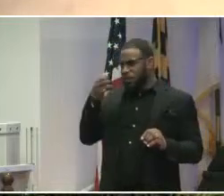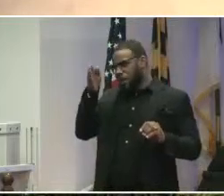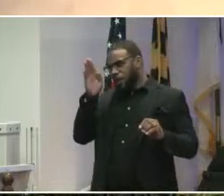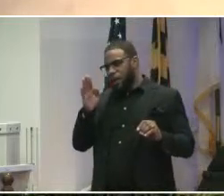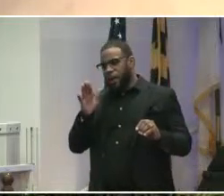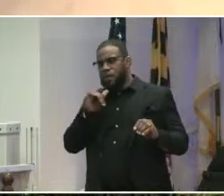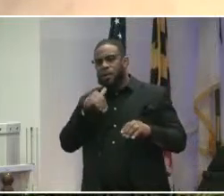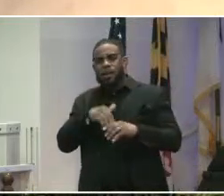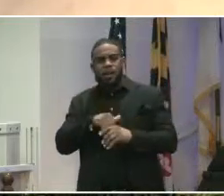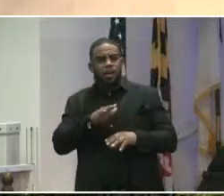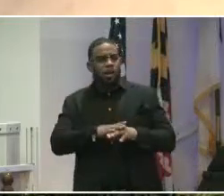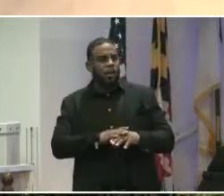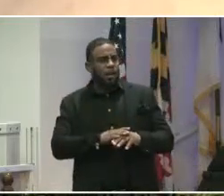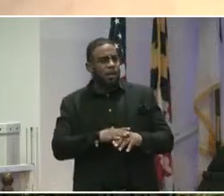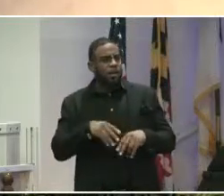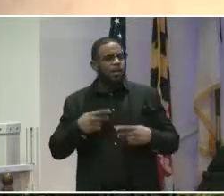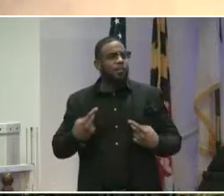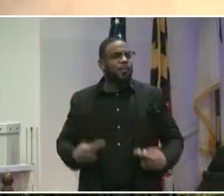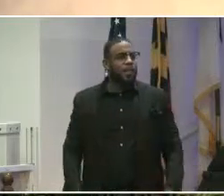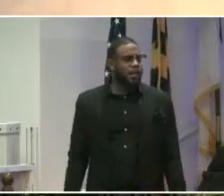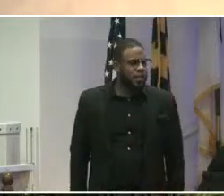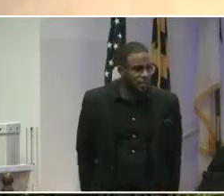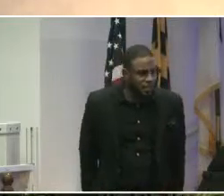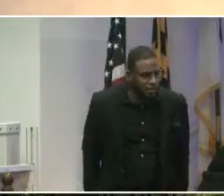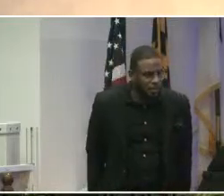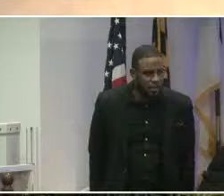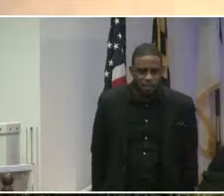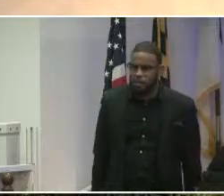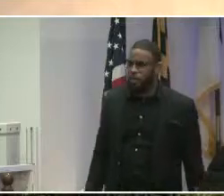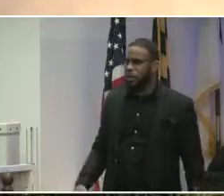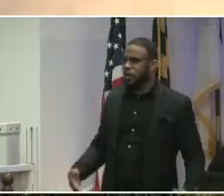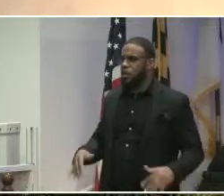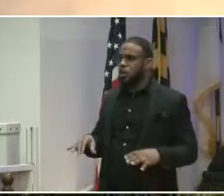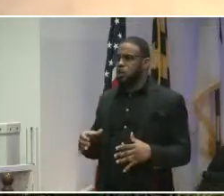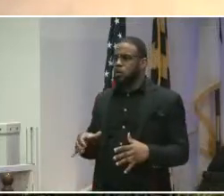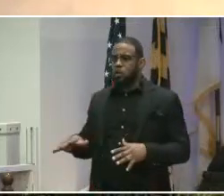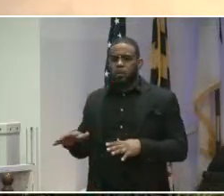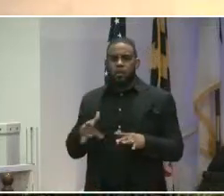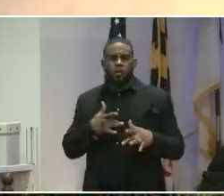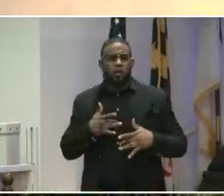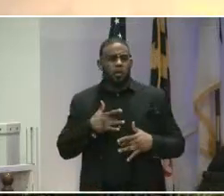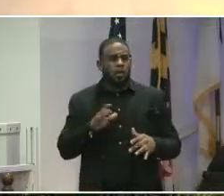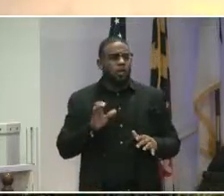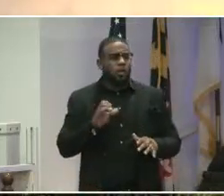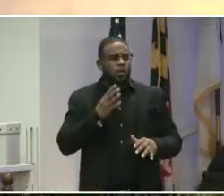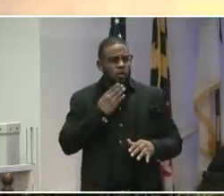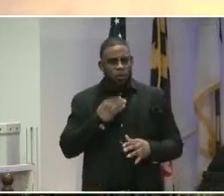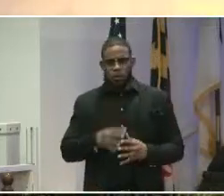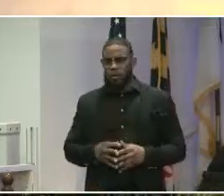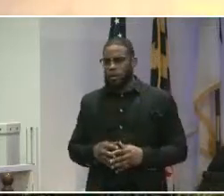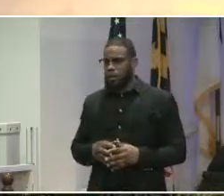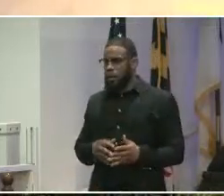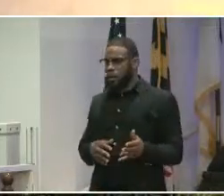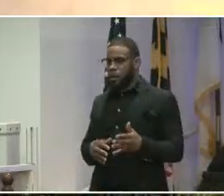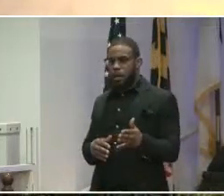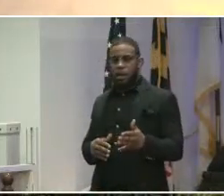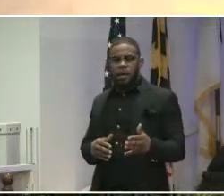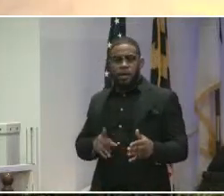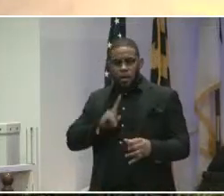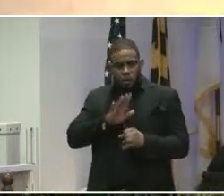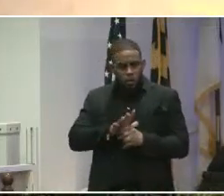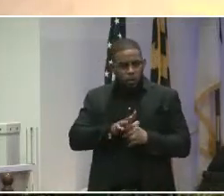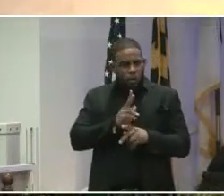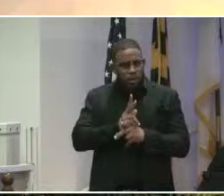God weren't in on it. The Pharisees were a group of conservative Jews devoted